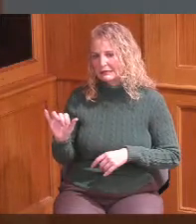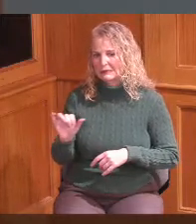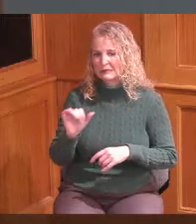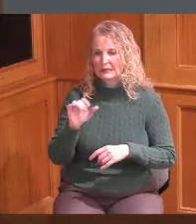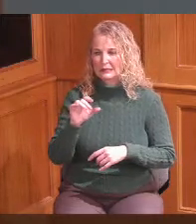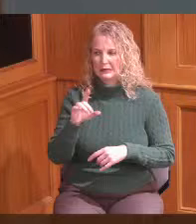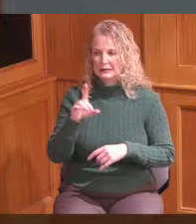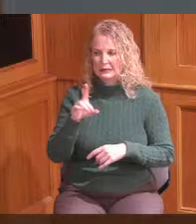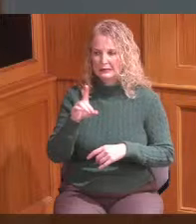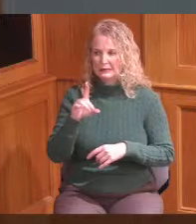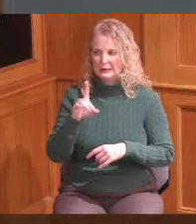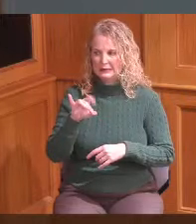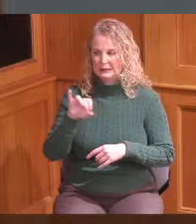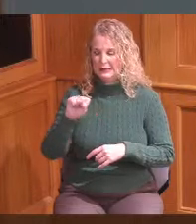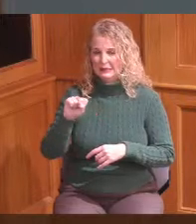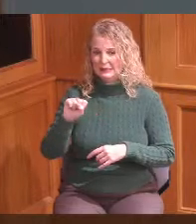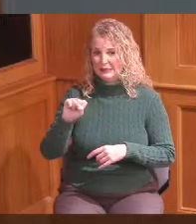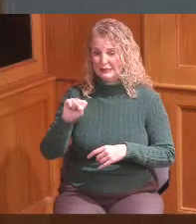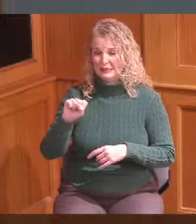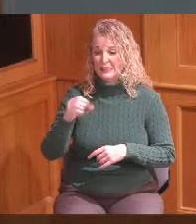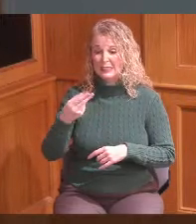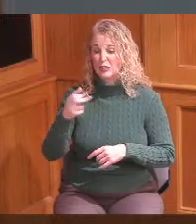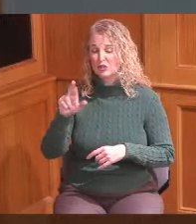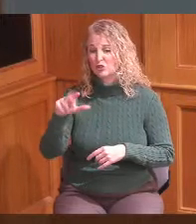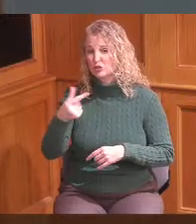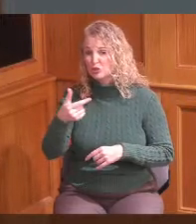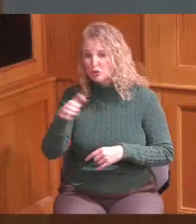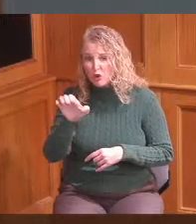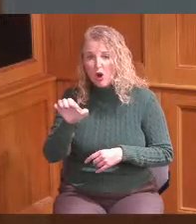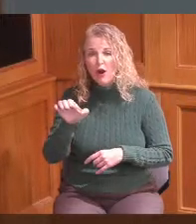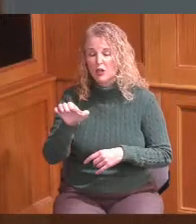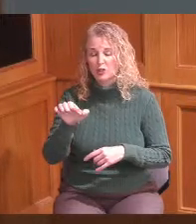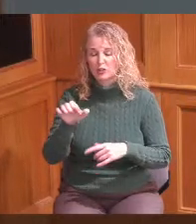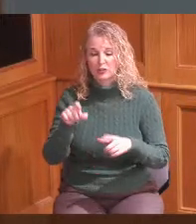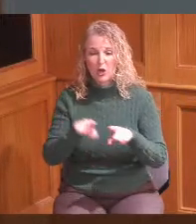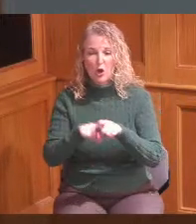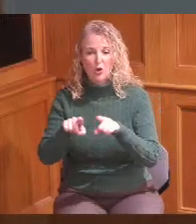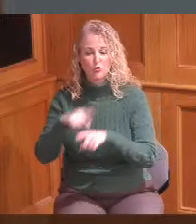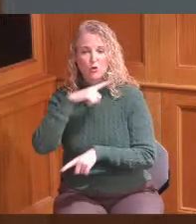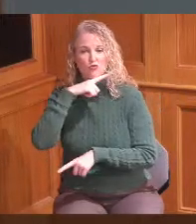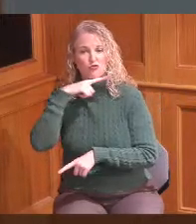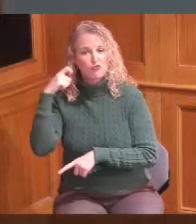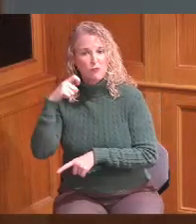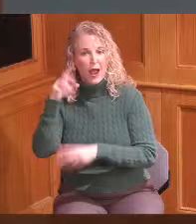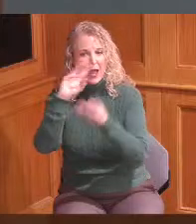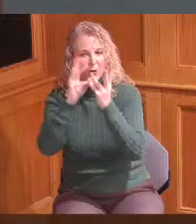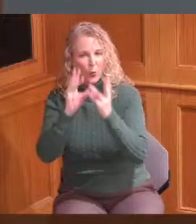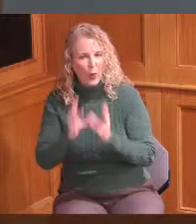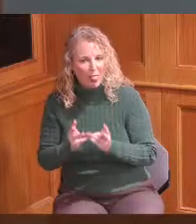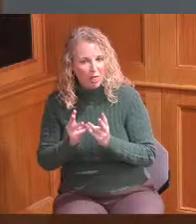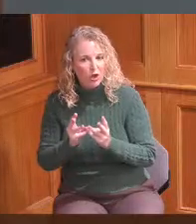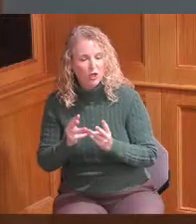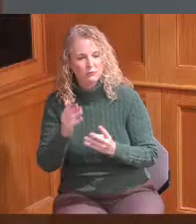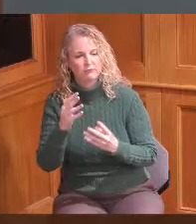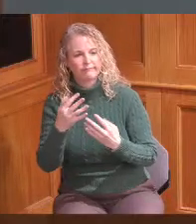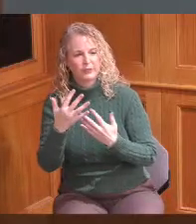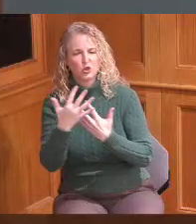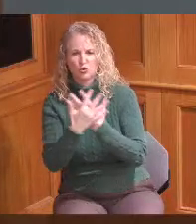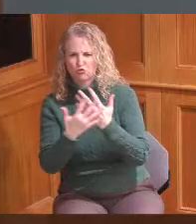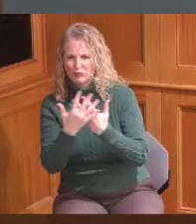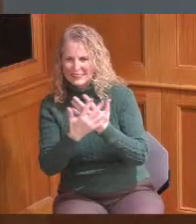elimination. They also do what they call dry weather screening. So we've located most of the stormwater pipes